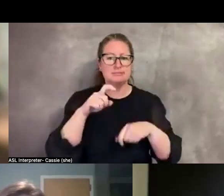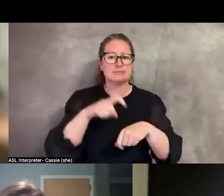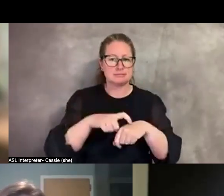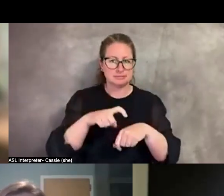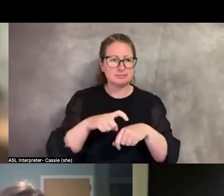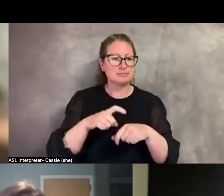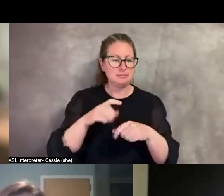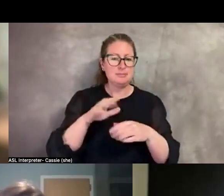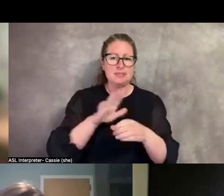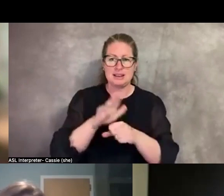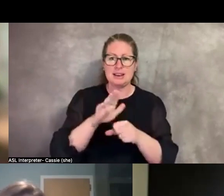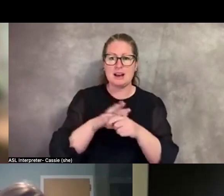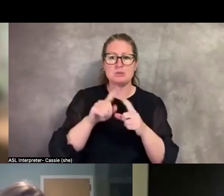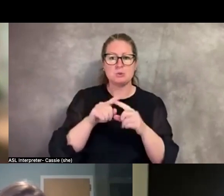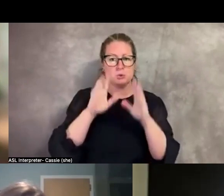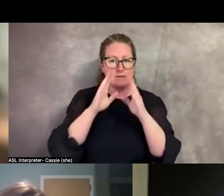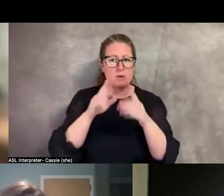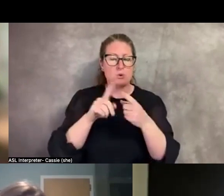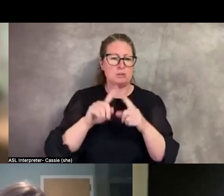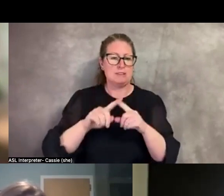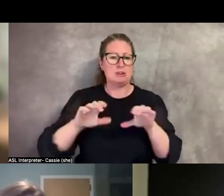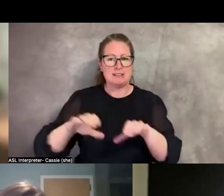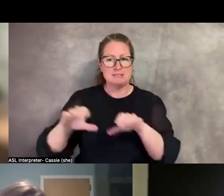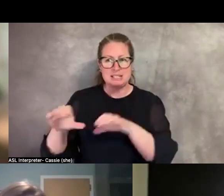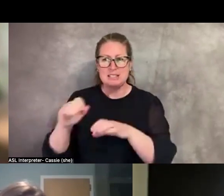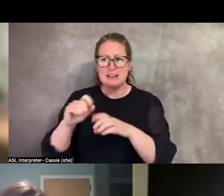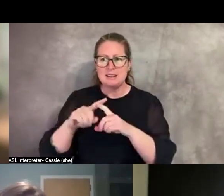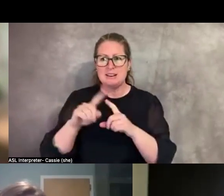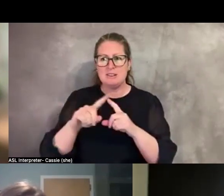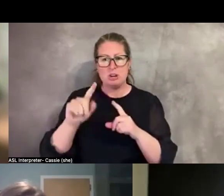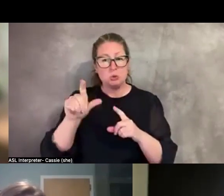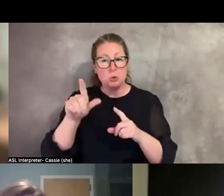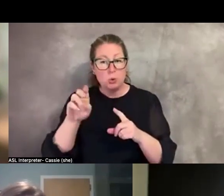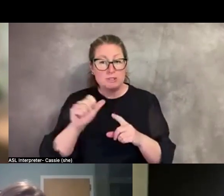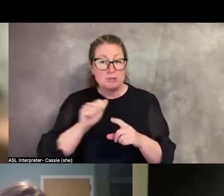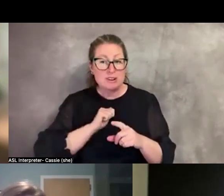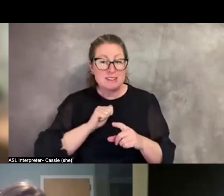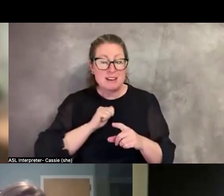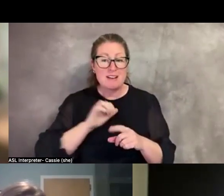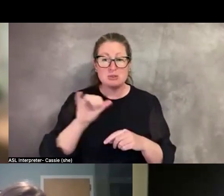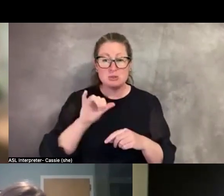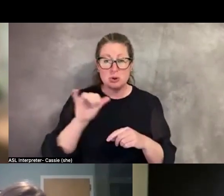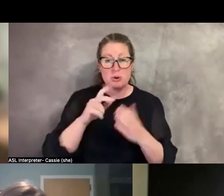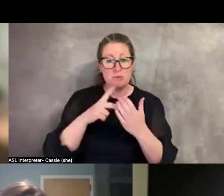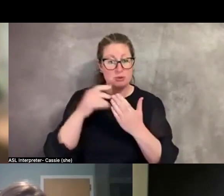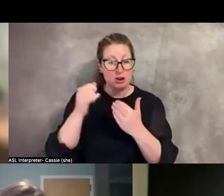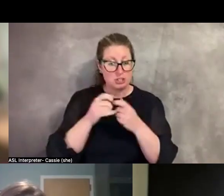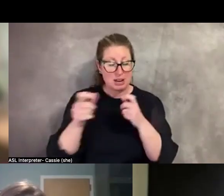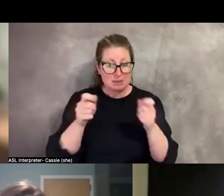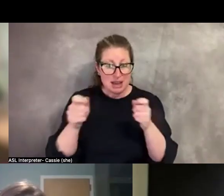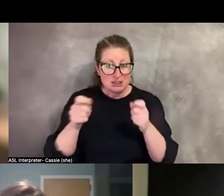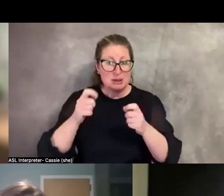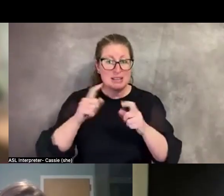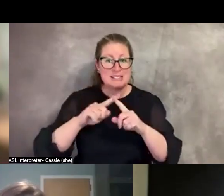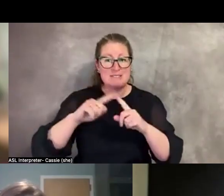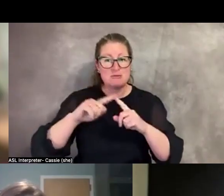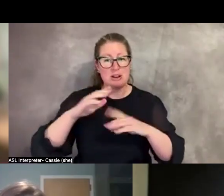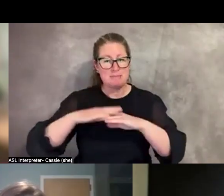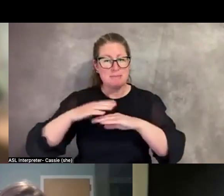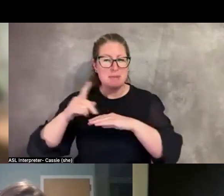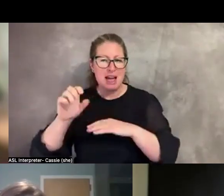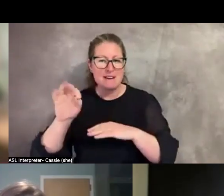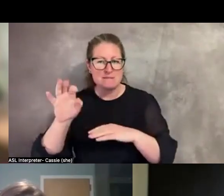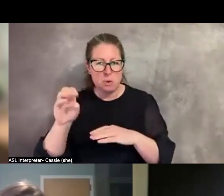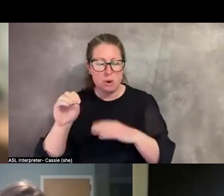these activities. But we also use a number of tools ourselves, things like project management platforms. We use